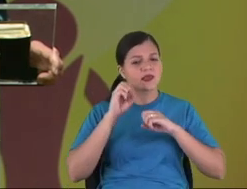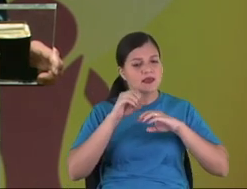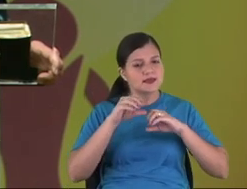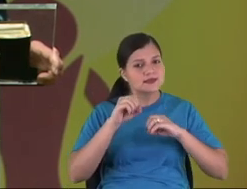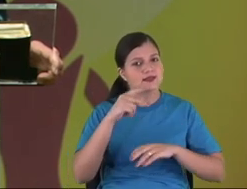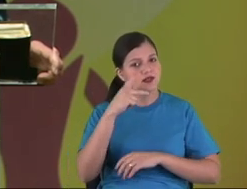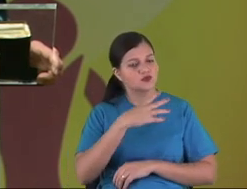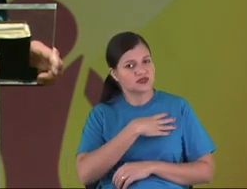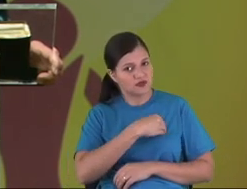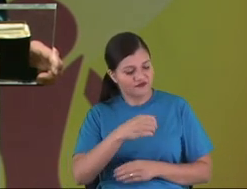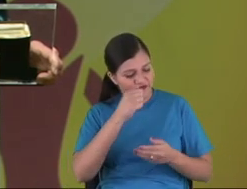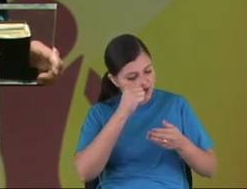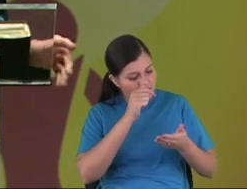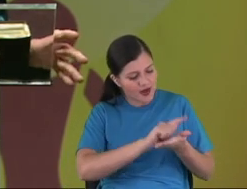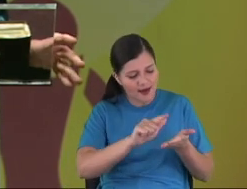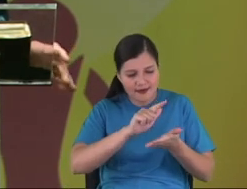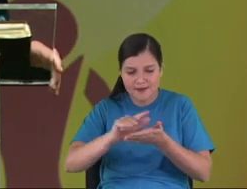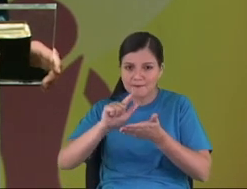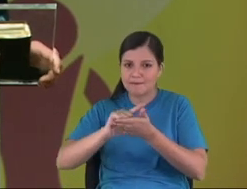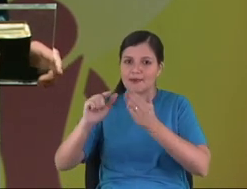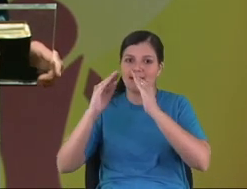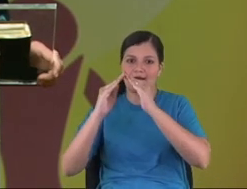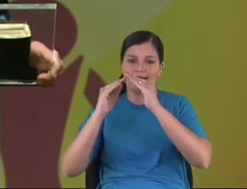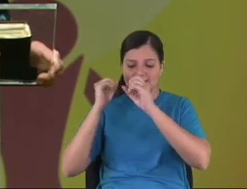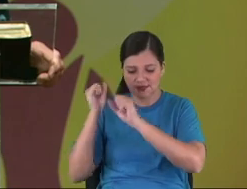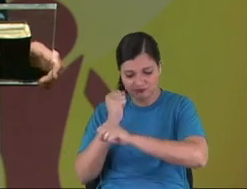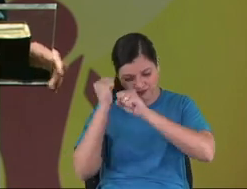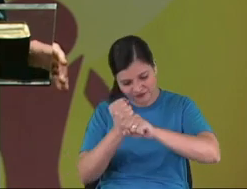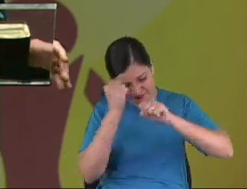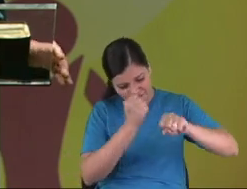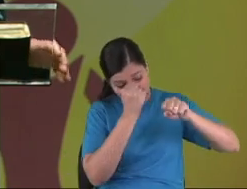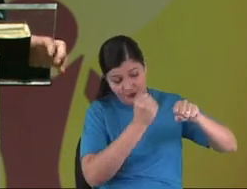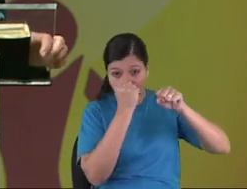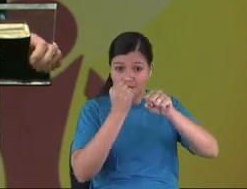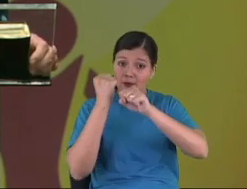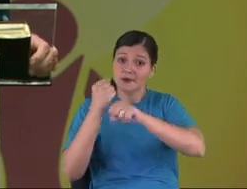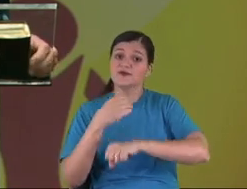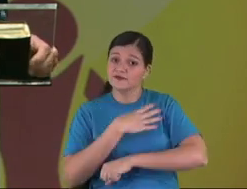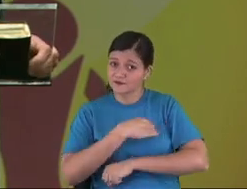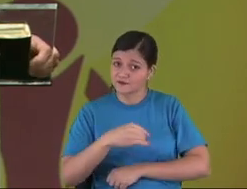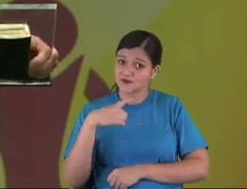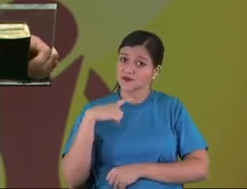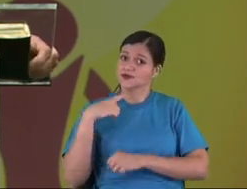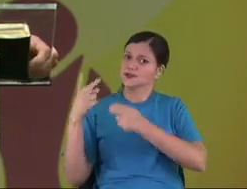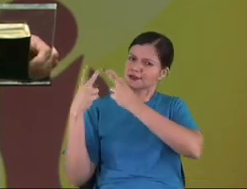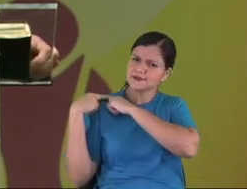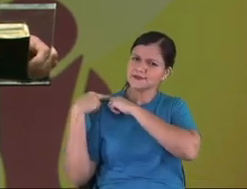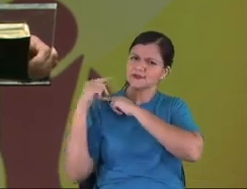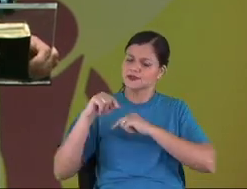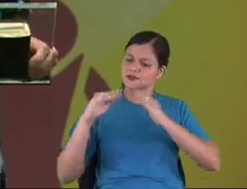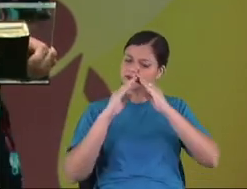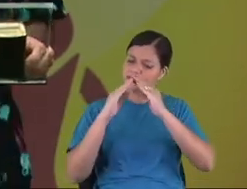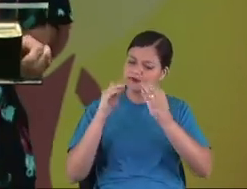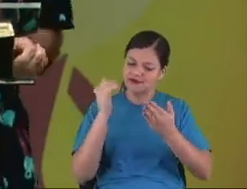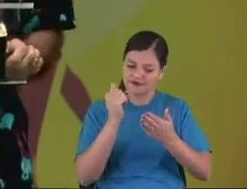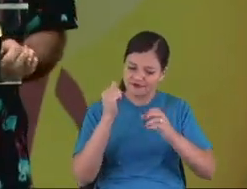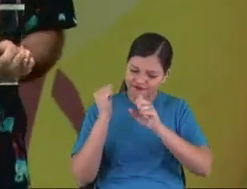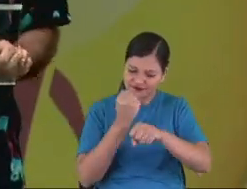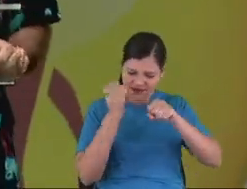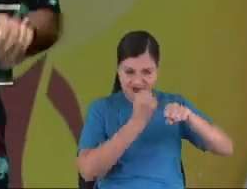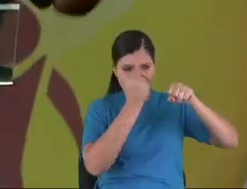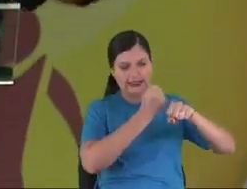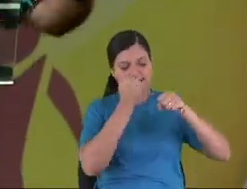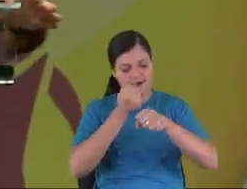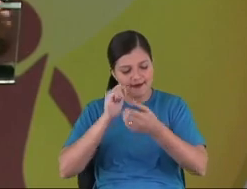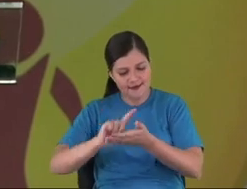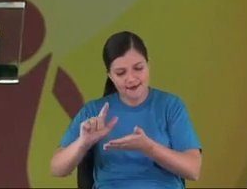Teach them to clean the house. We're talking about a lot of responsible to clean the house,